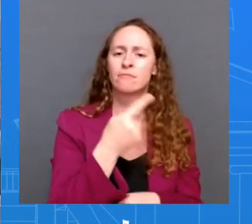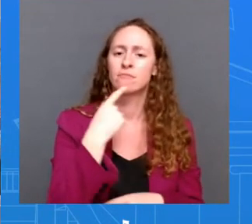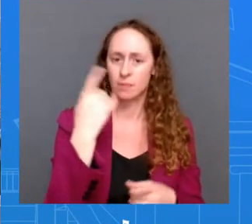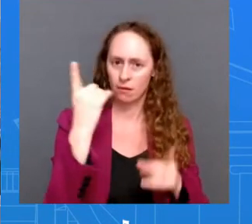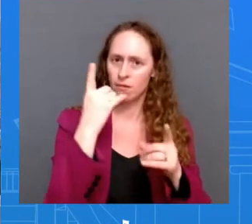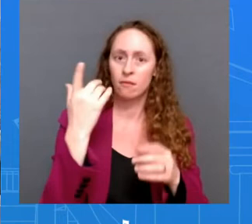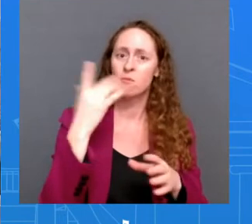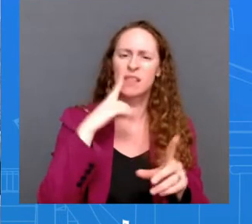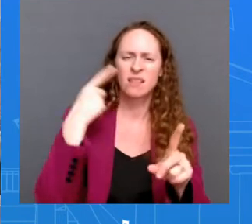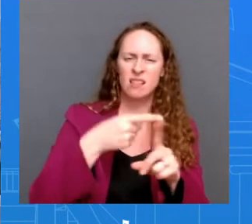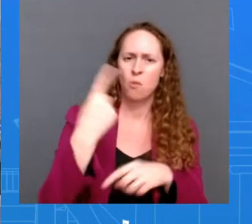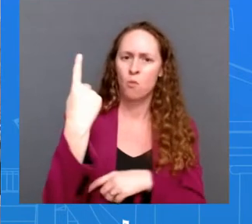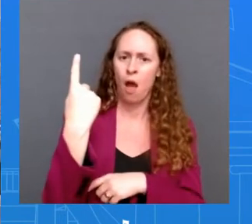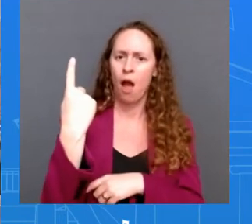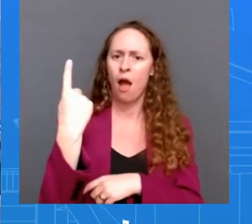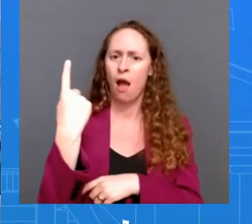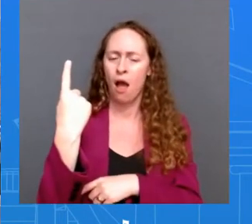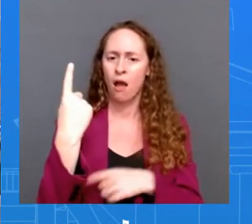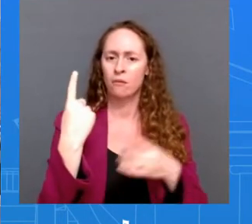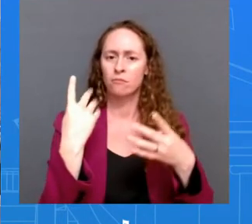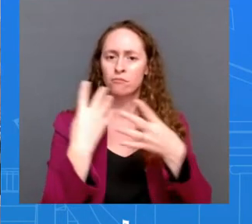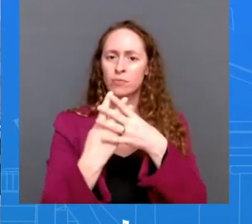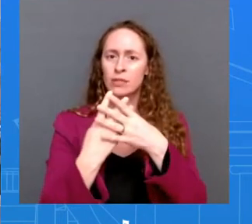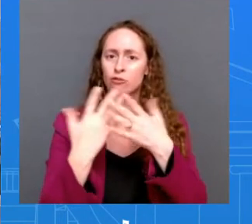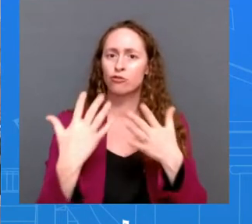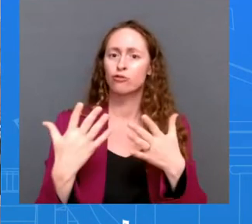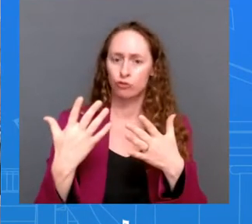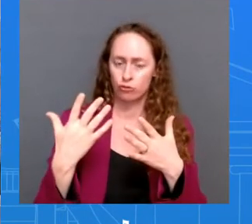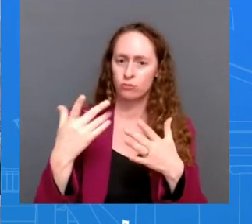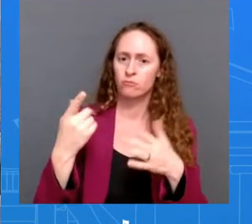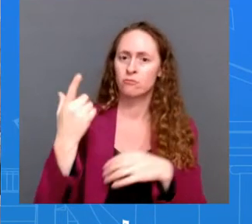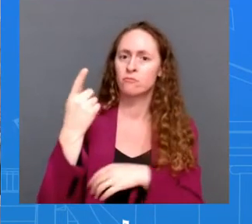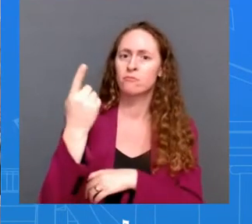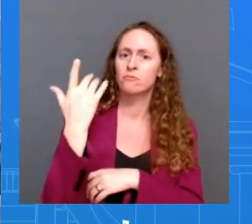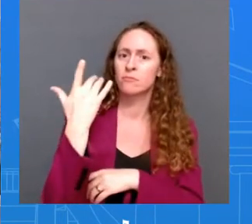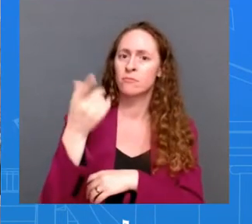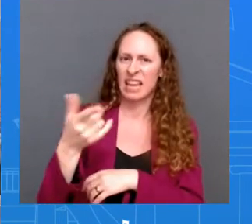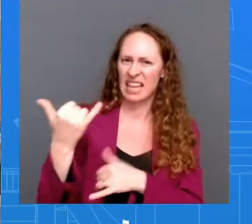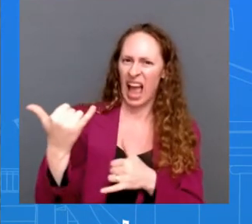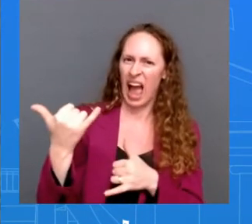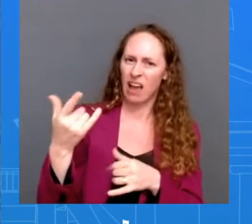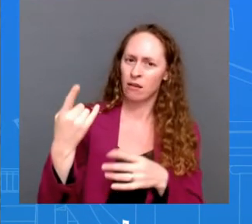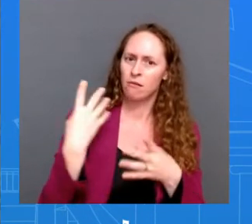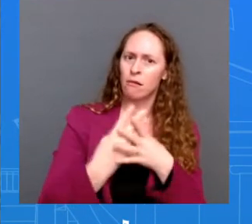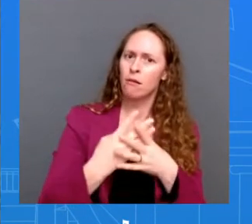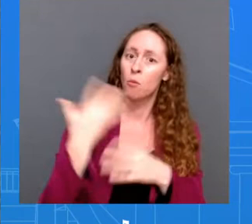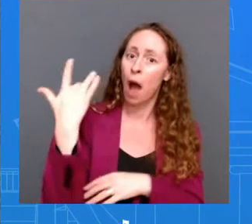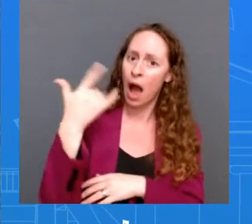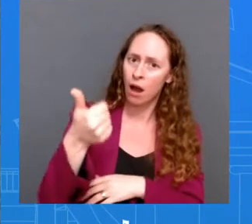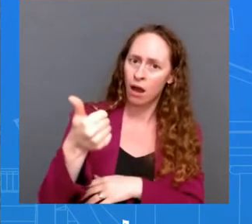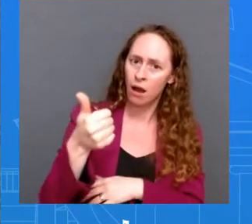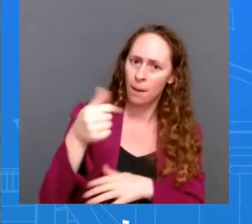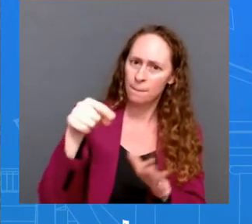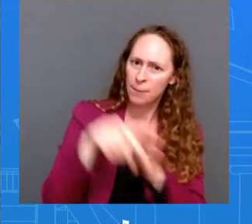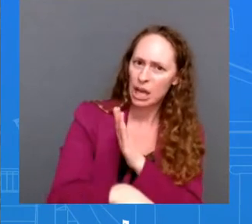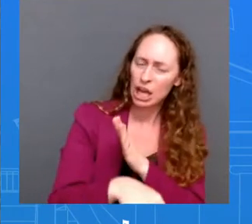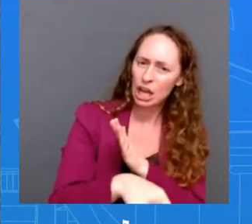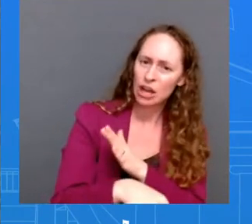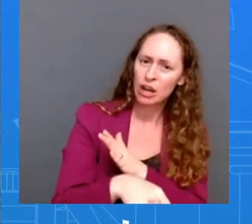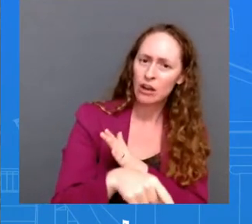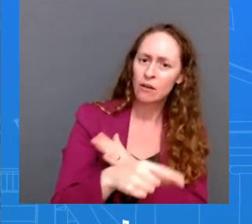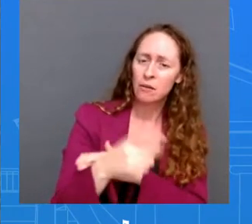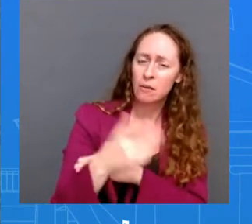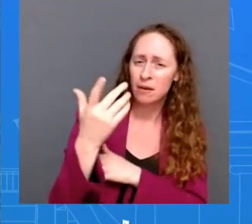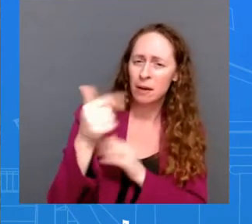it still an unserious offer? Are you giving it another look in light of the sentence? Nothing's changed about our position on that,